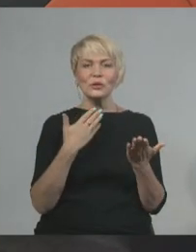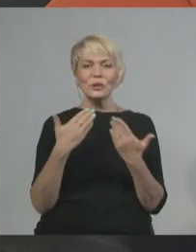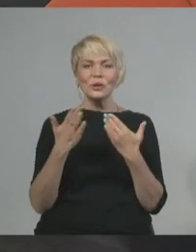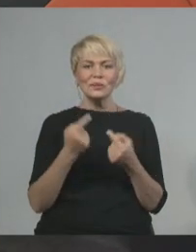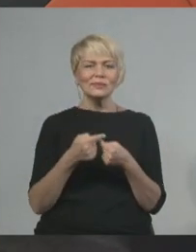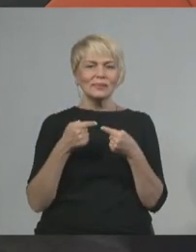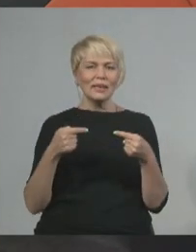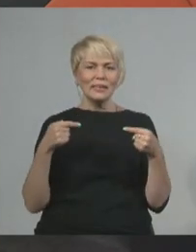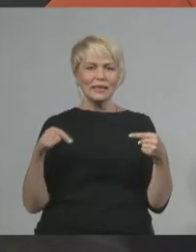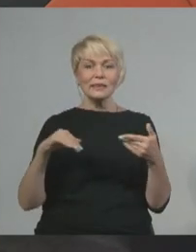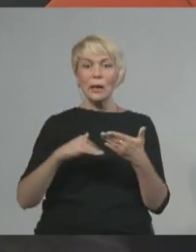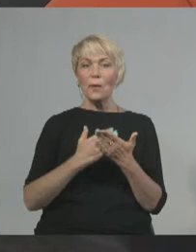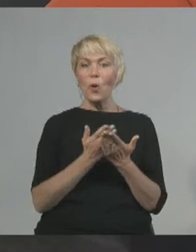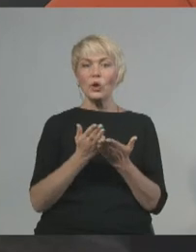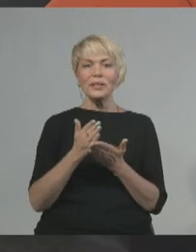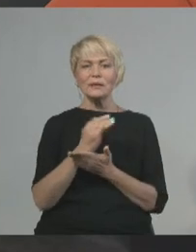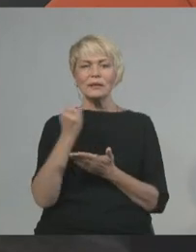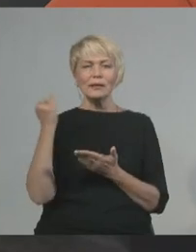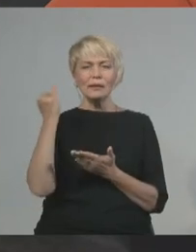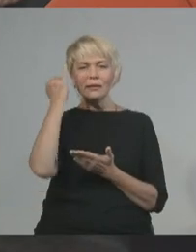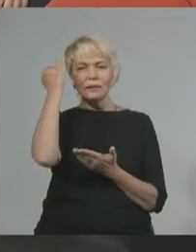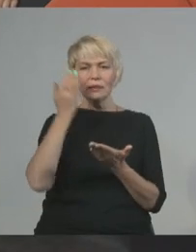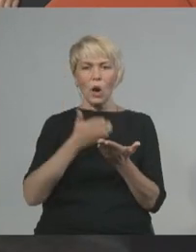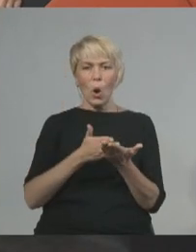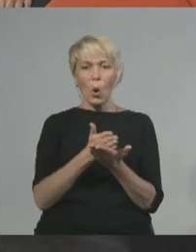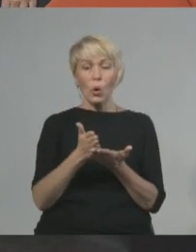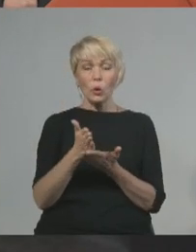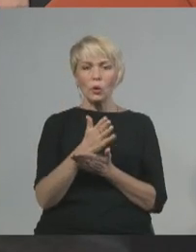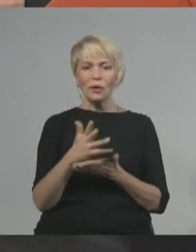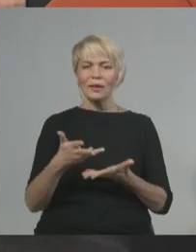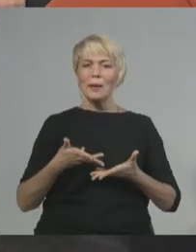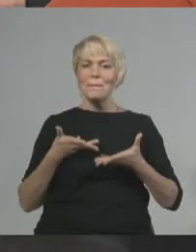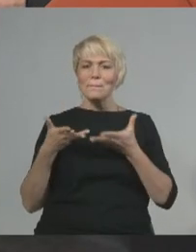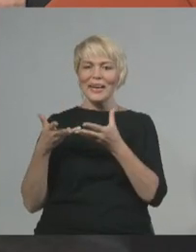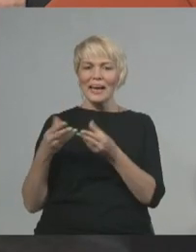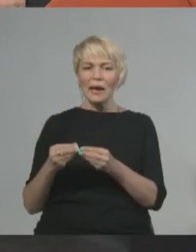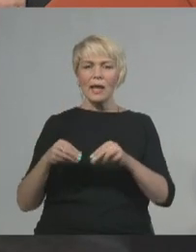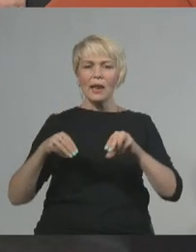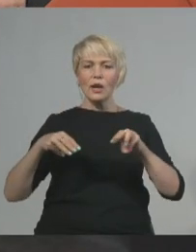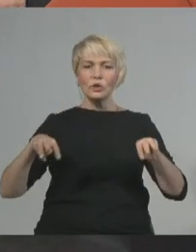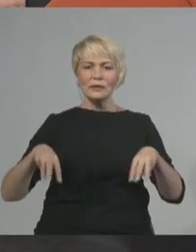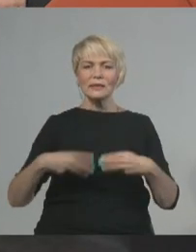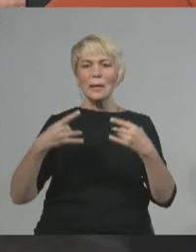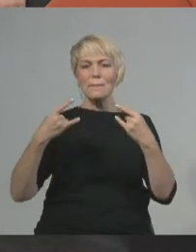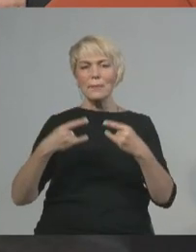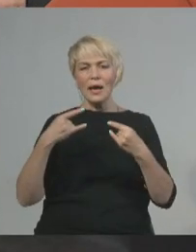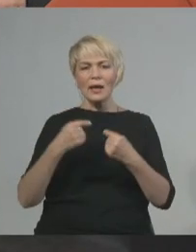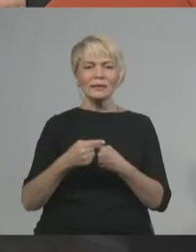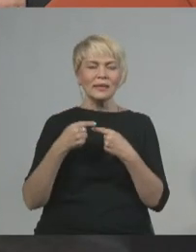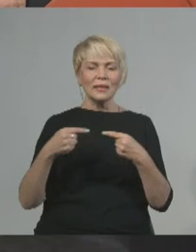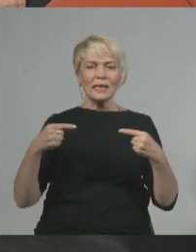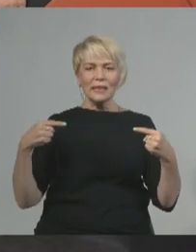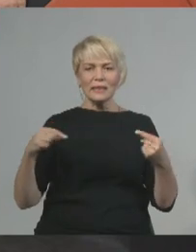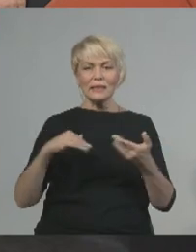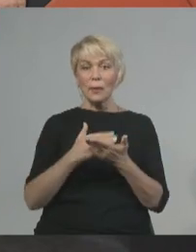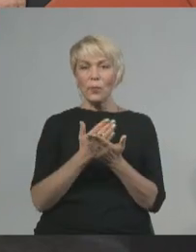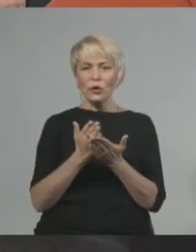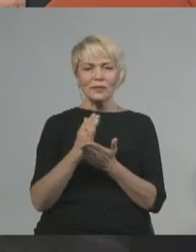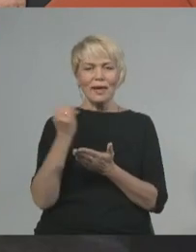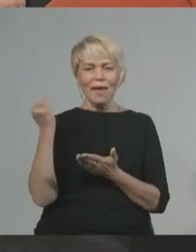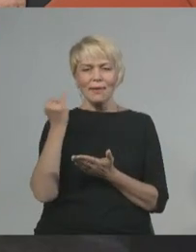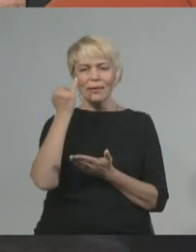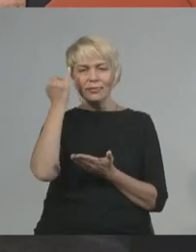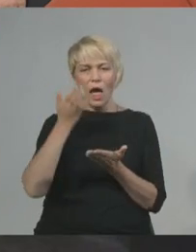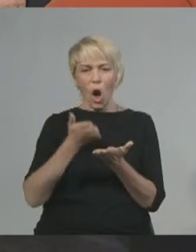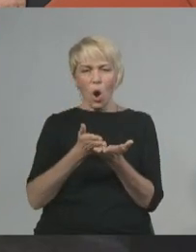partisanship of media standing did it stand in the way of political dialogue and conflict resolution if we're talking about his